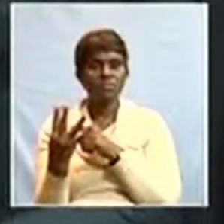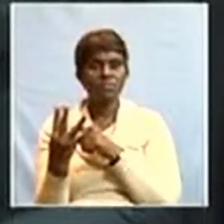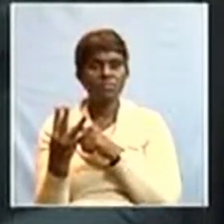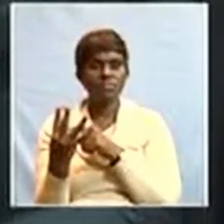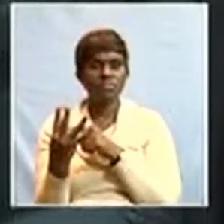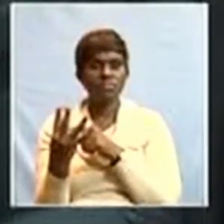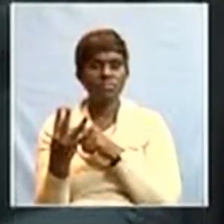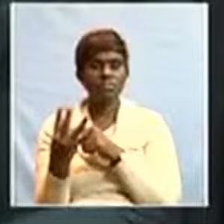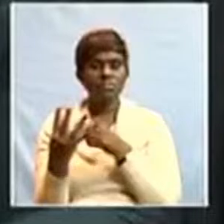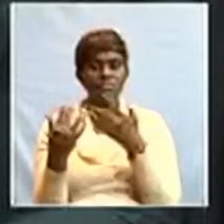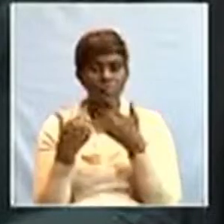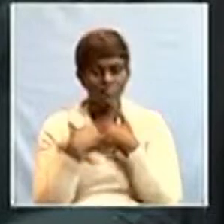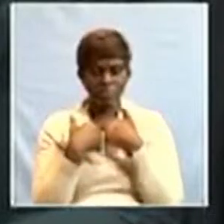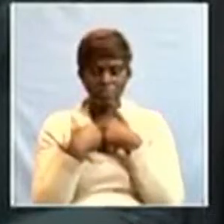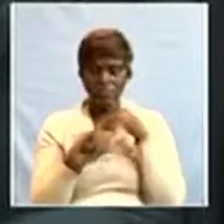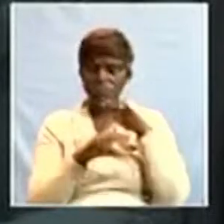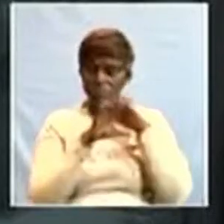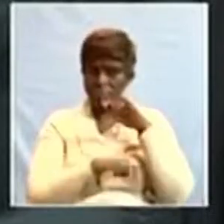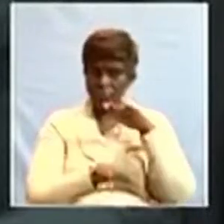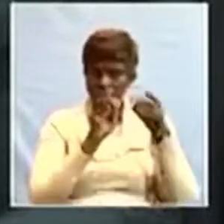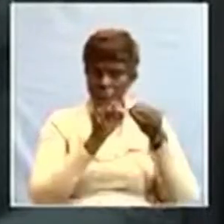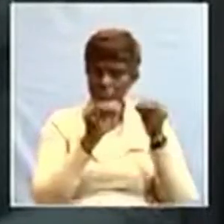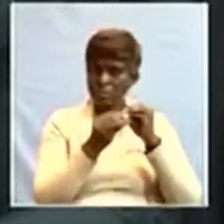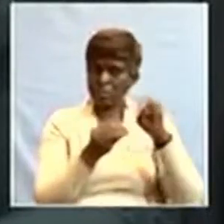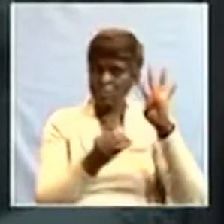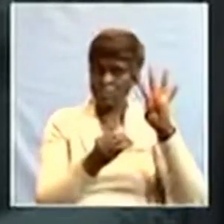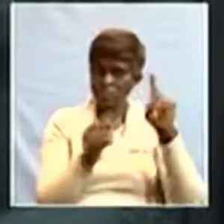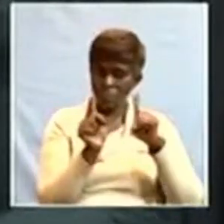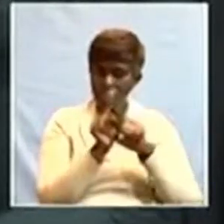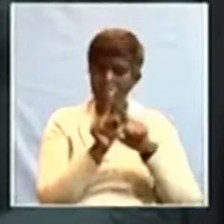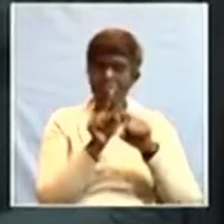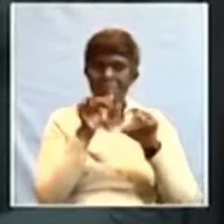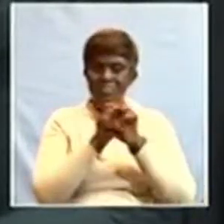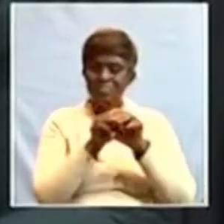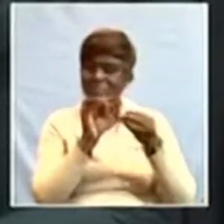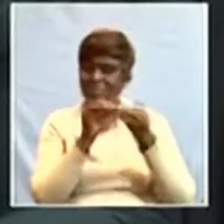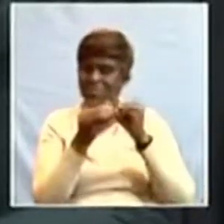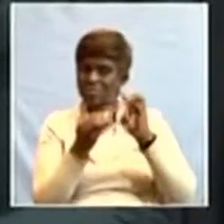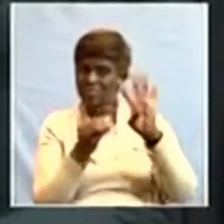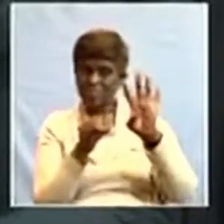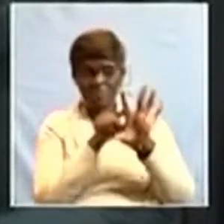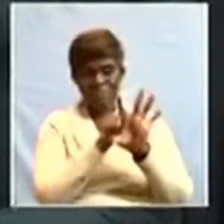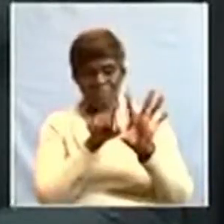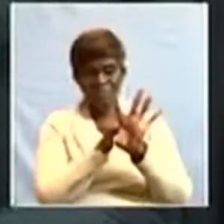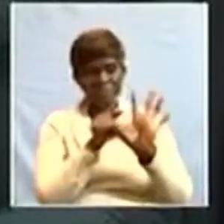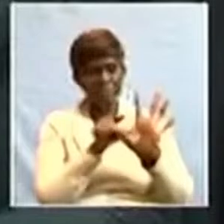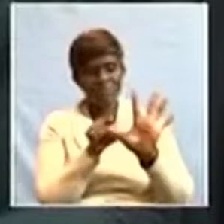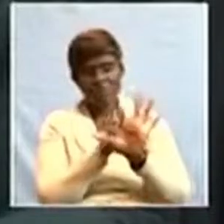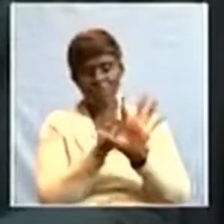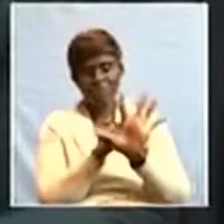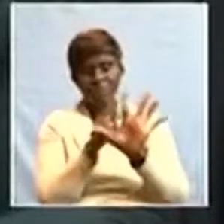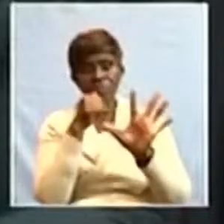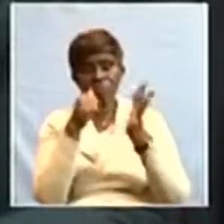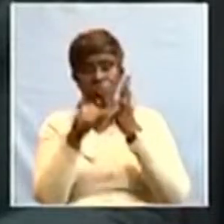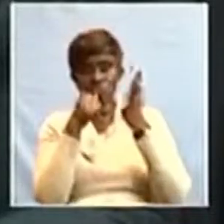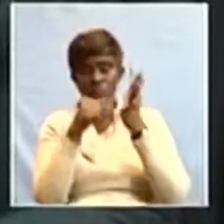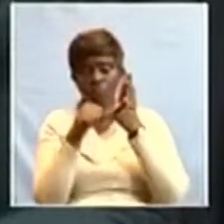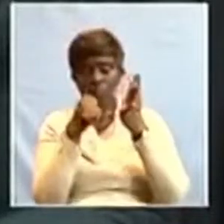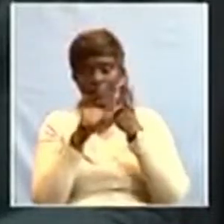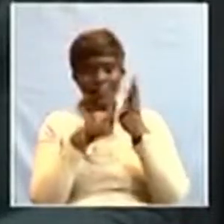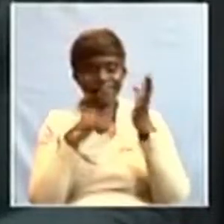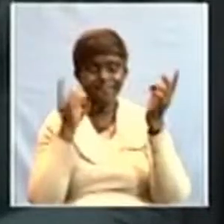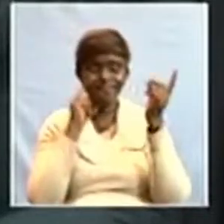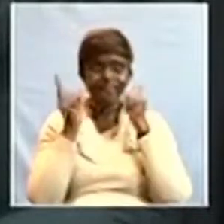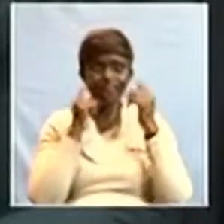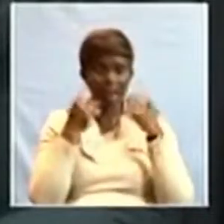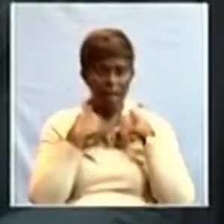They are under Annex 4, not even 5. On 5, there's just the other charge letters. I